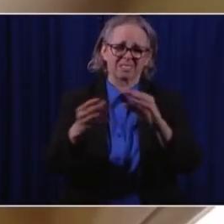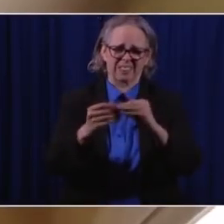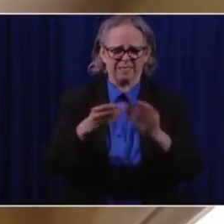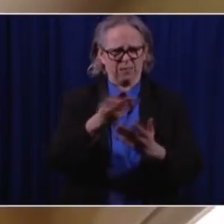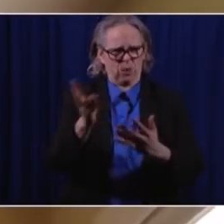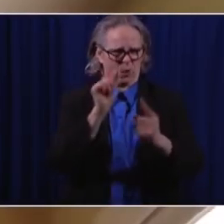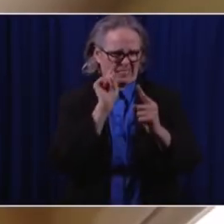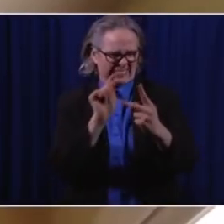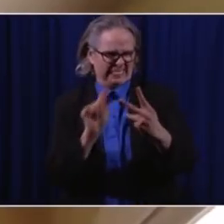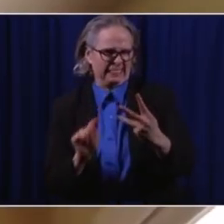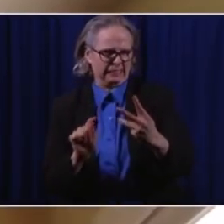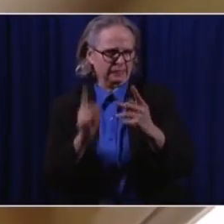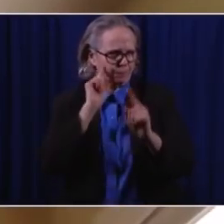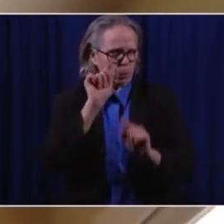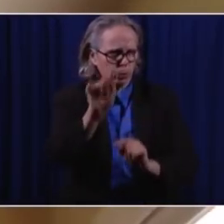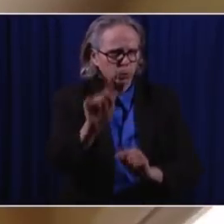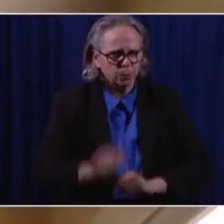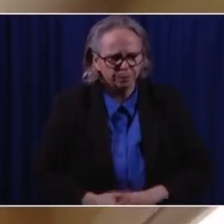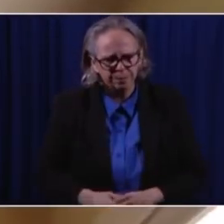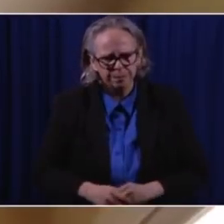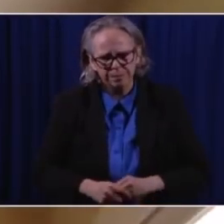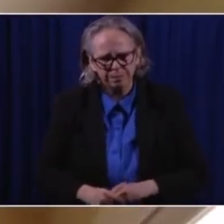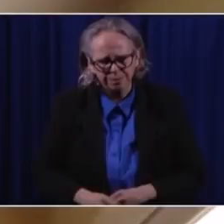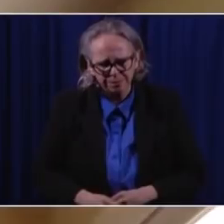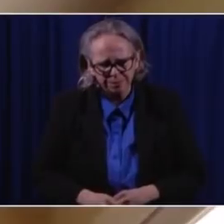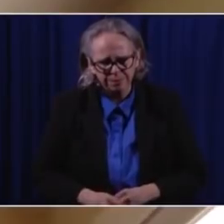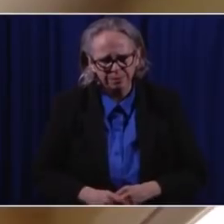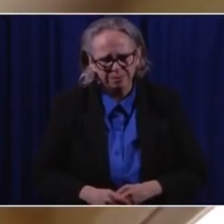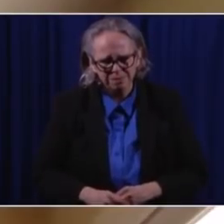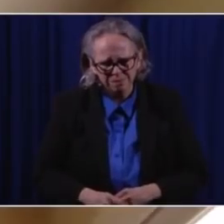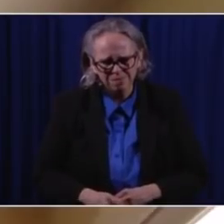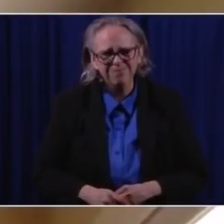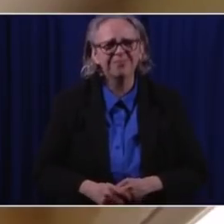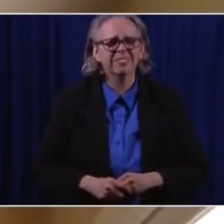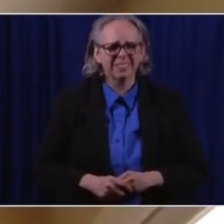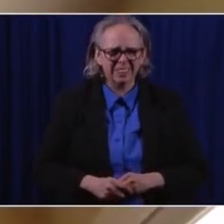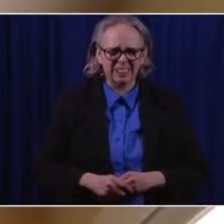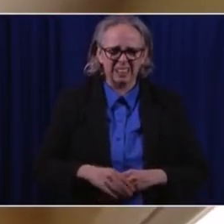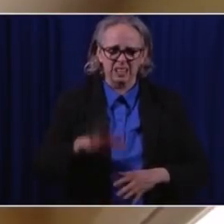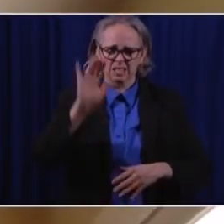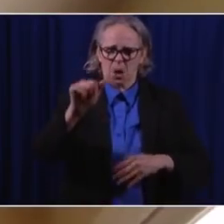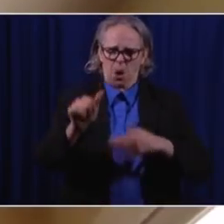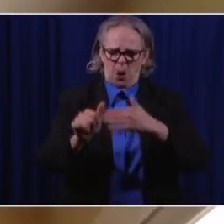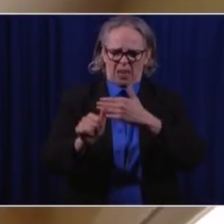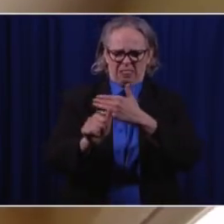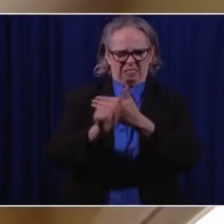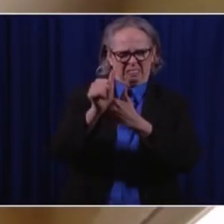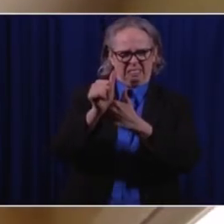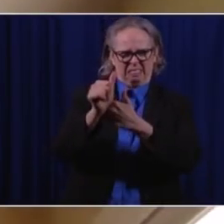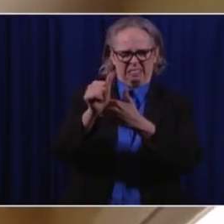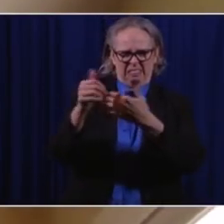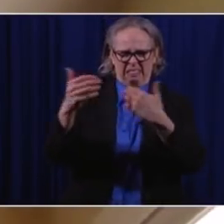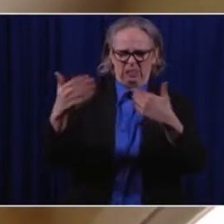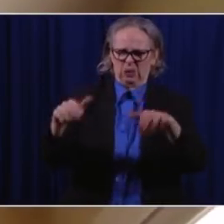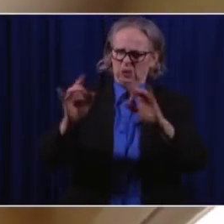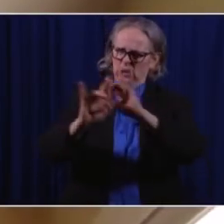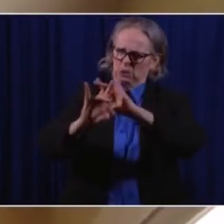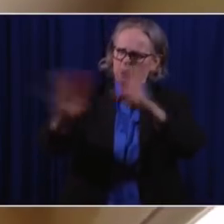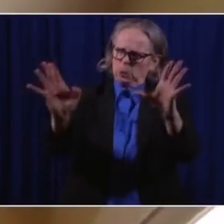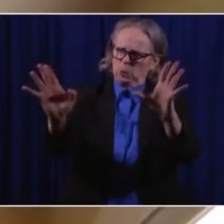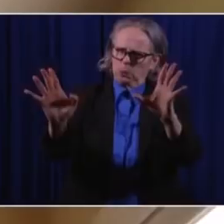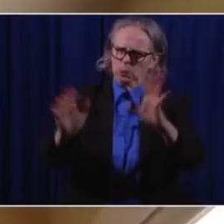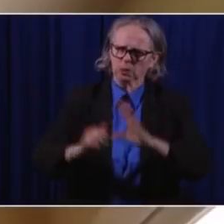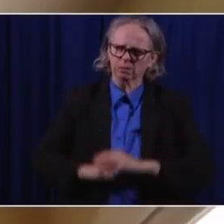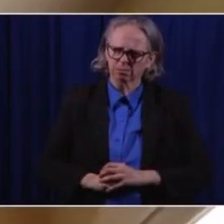to our state cannot be overstated. And second, we can't fix this alone. We need the